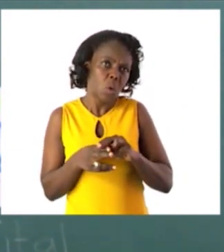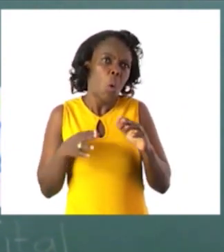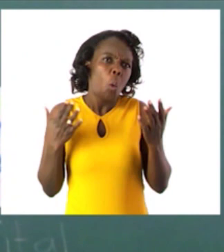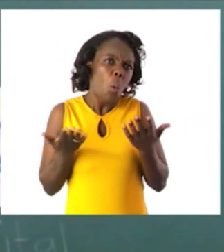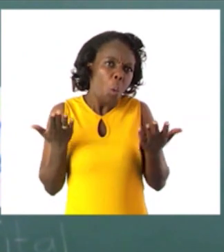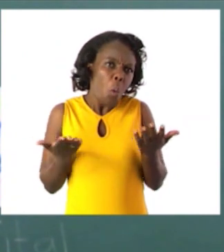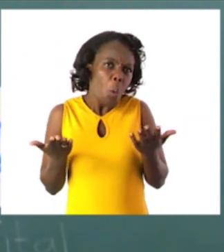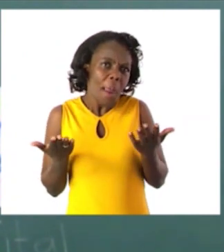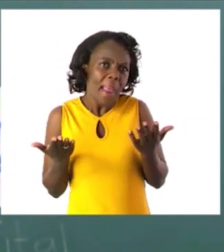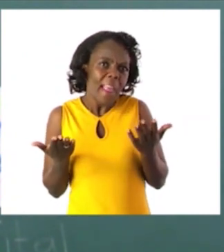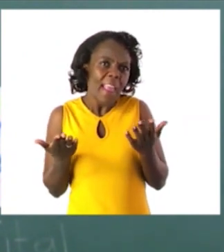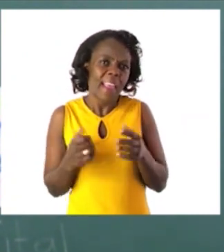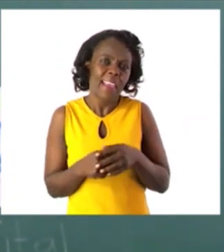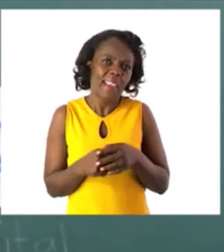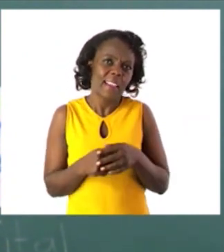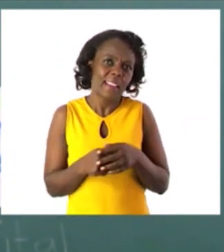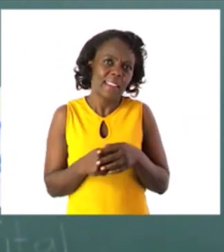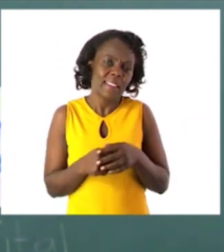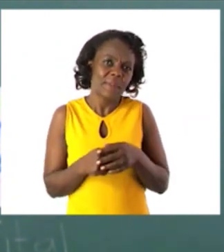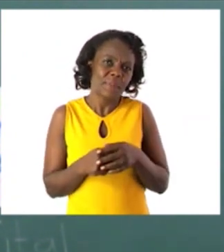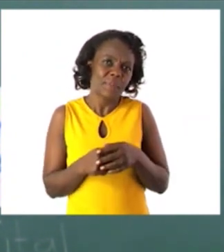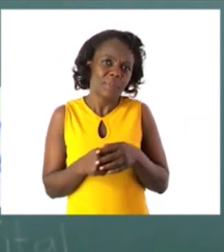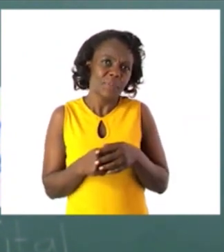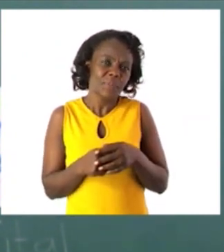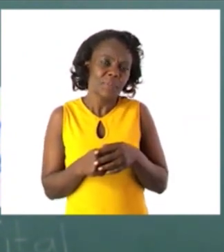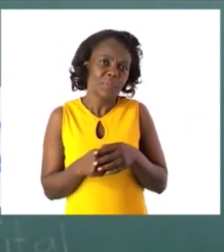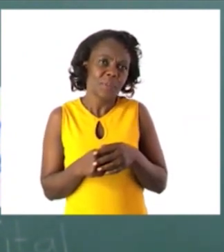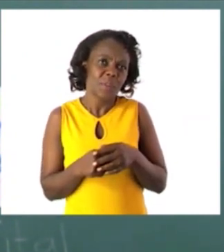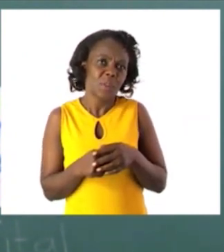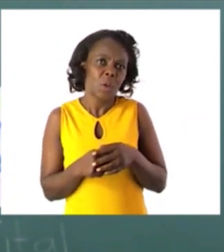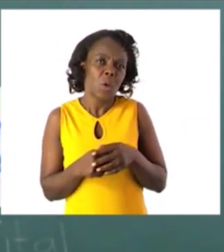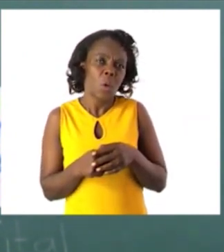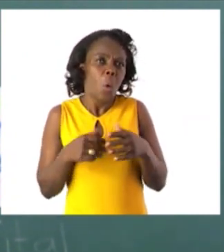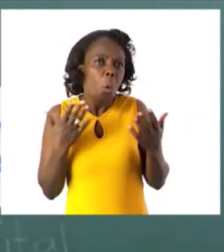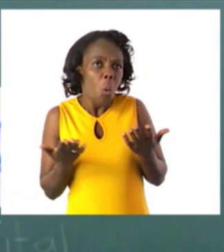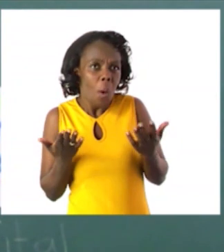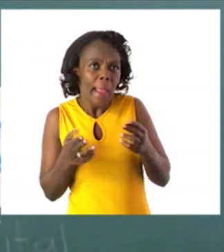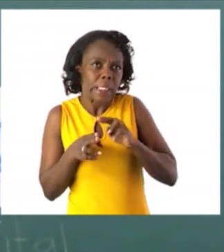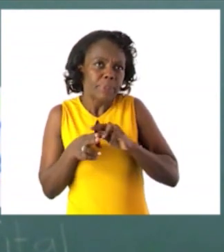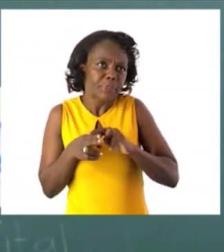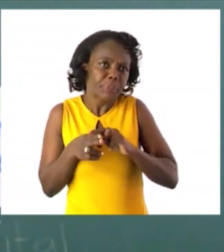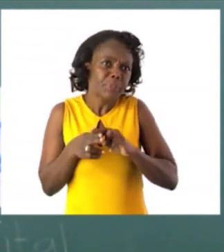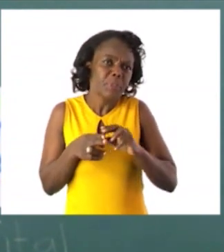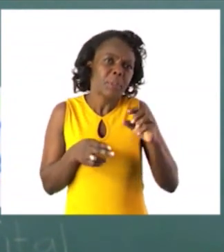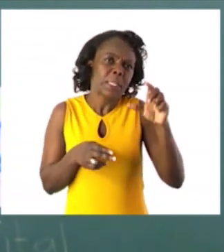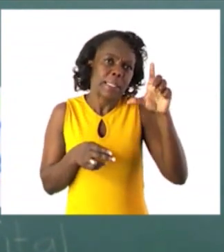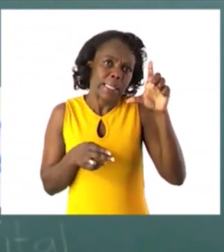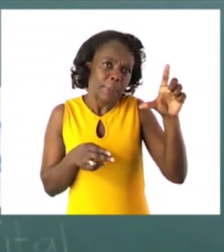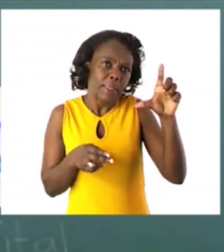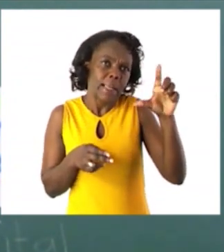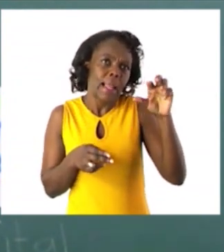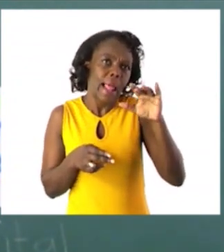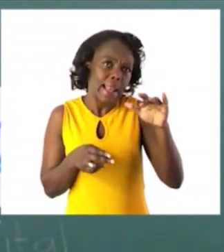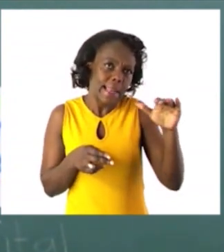them usually in the whole reading passage, but we have got some places, important places where we use